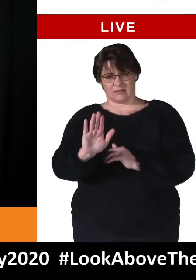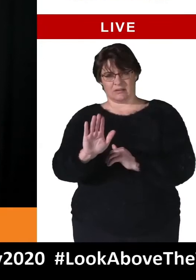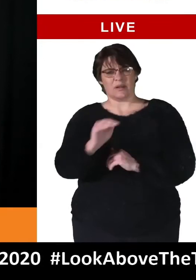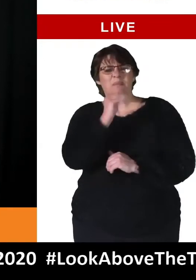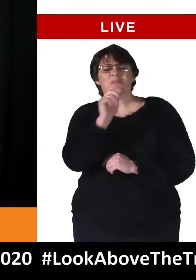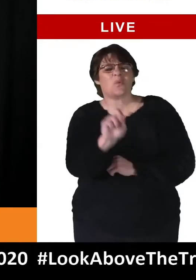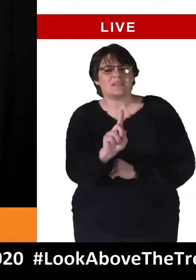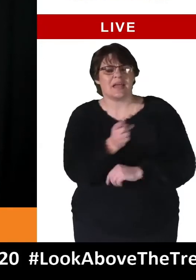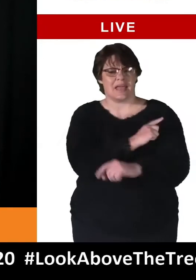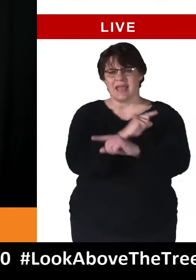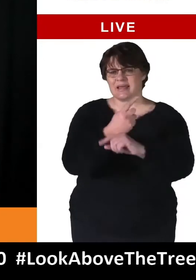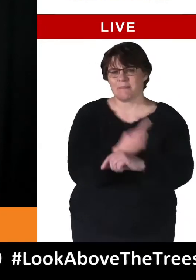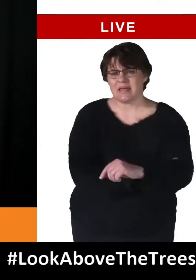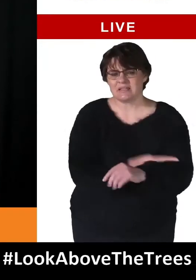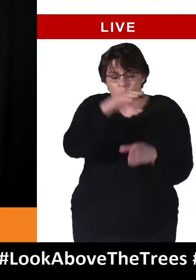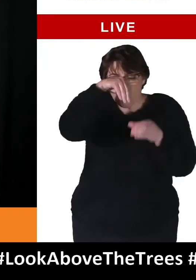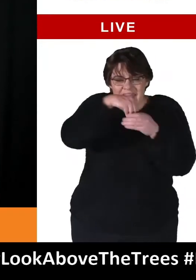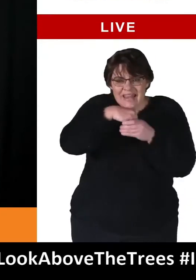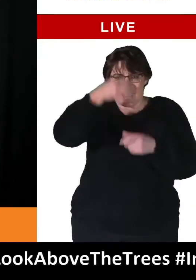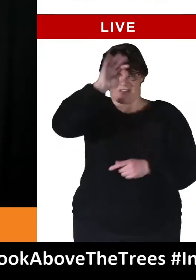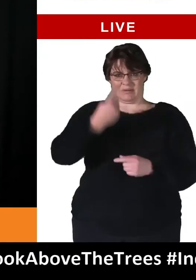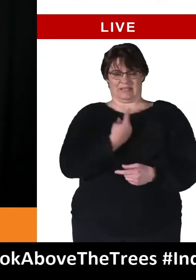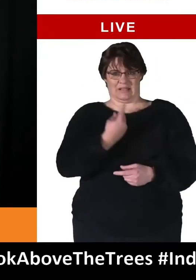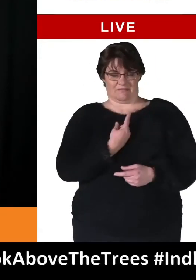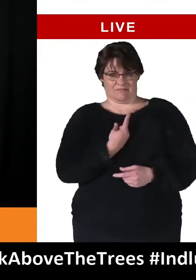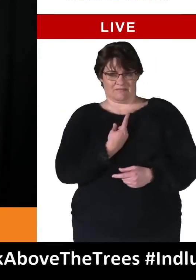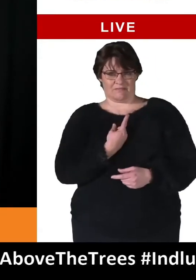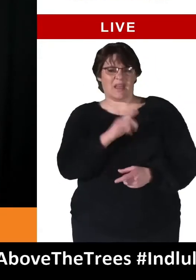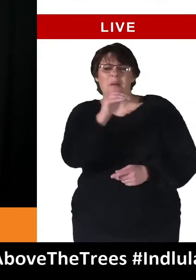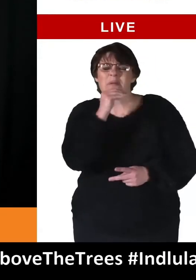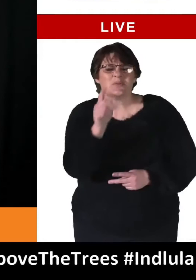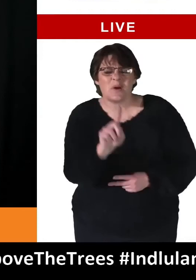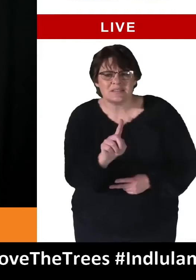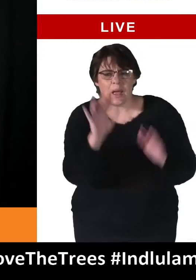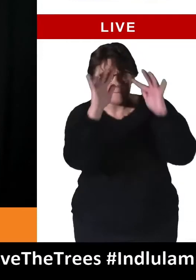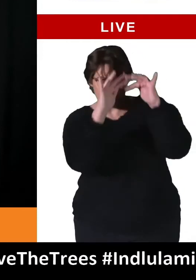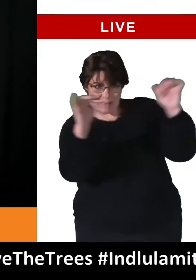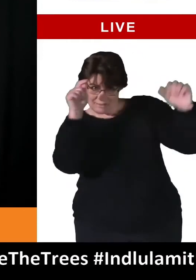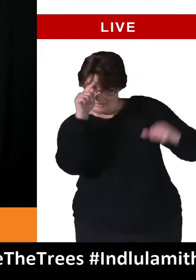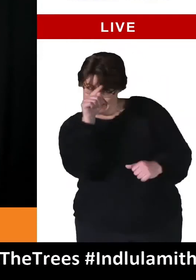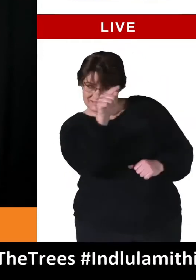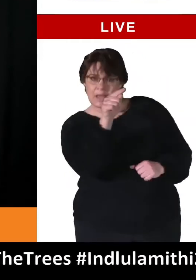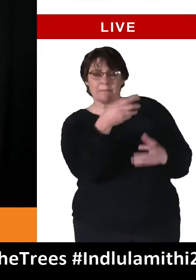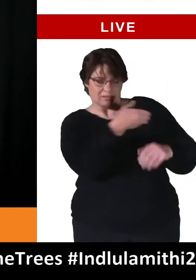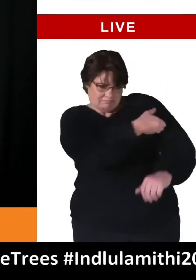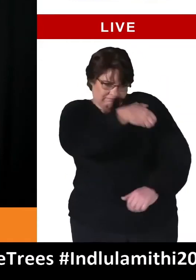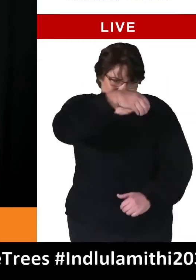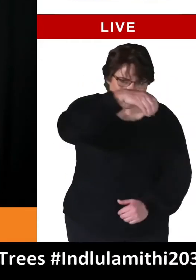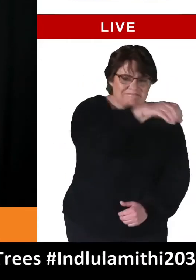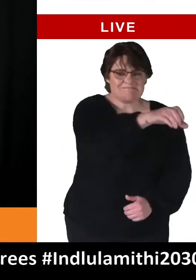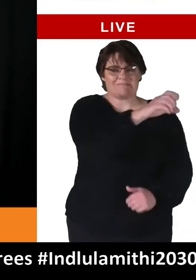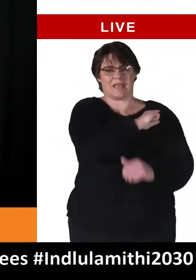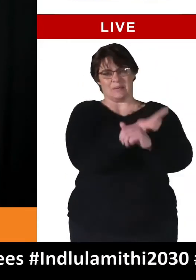means a capacity within the state itself, which means that Parliament must be capacitated to